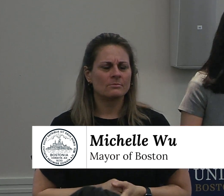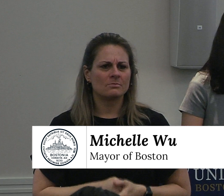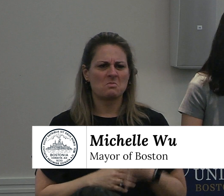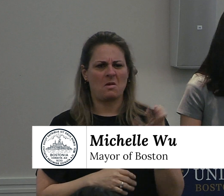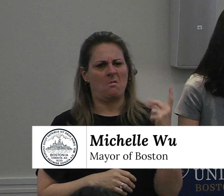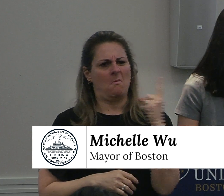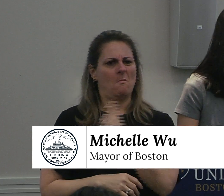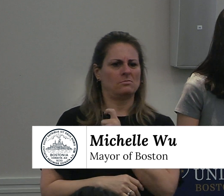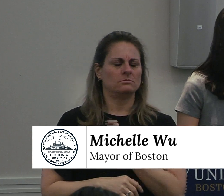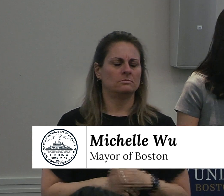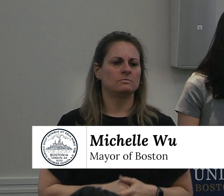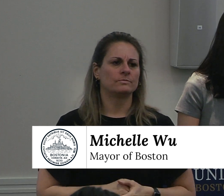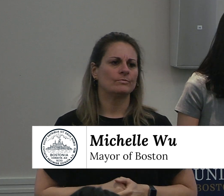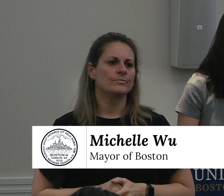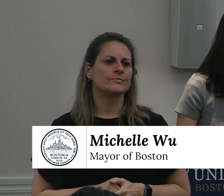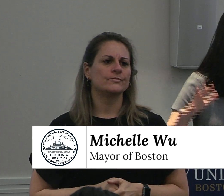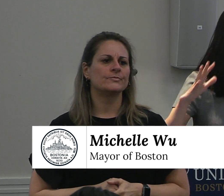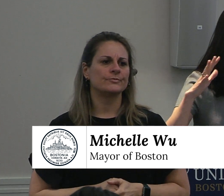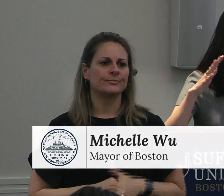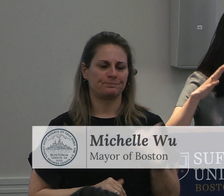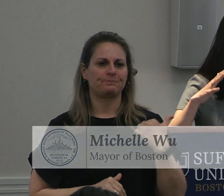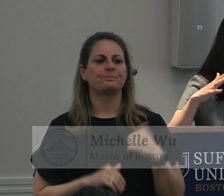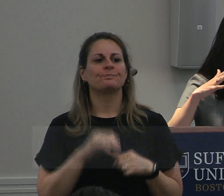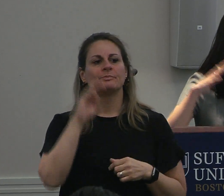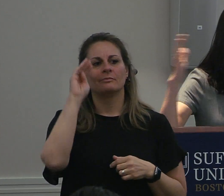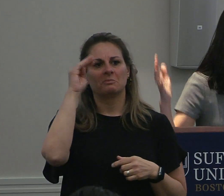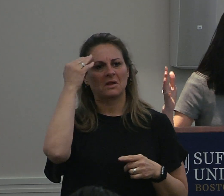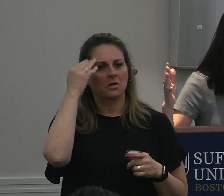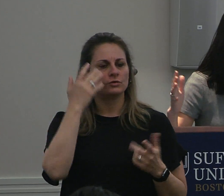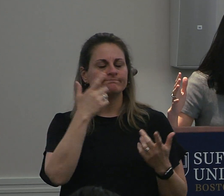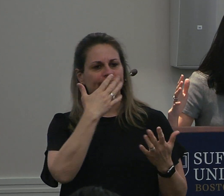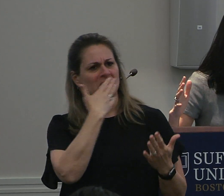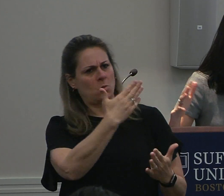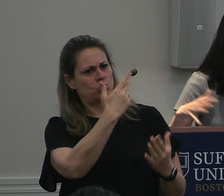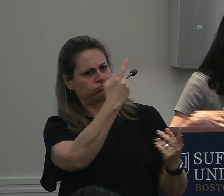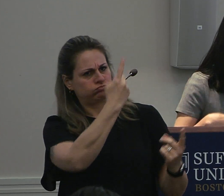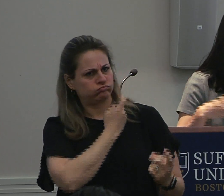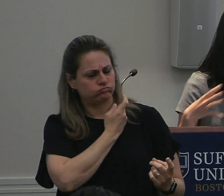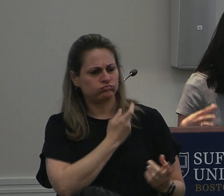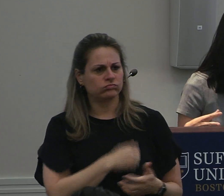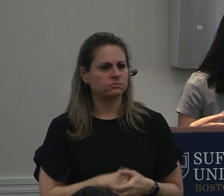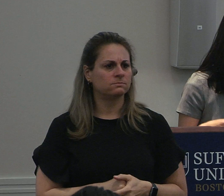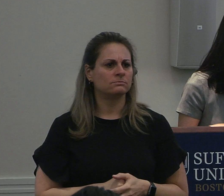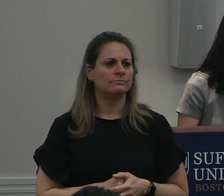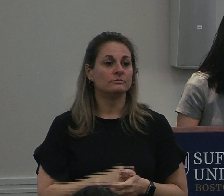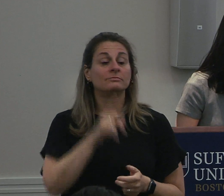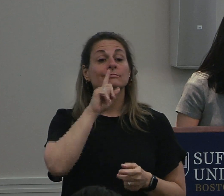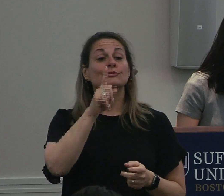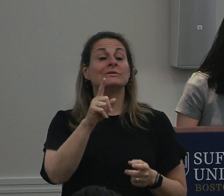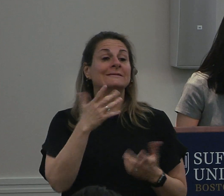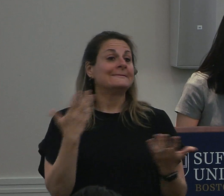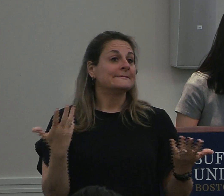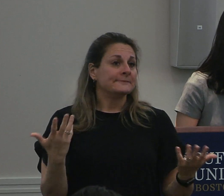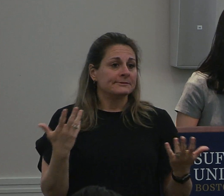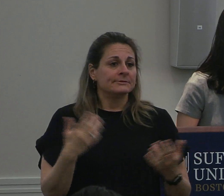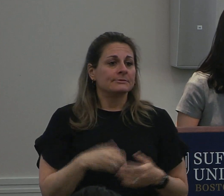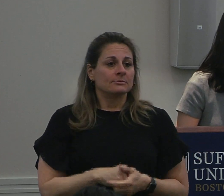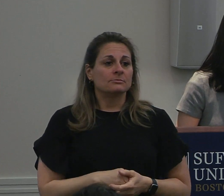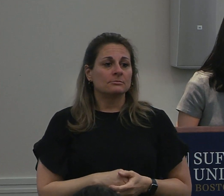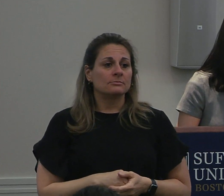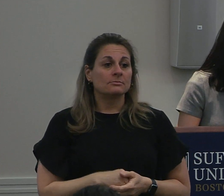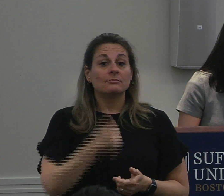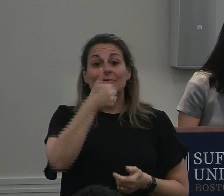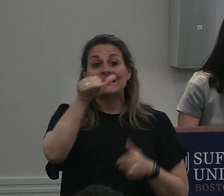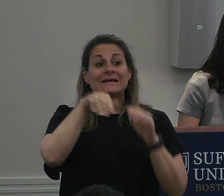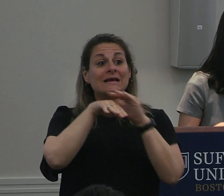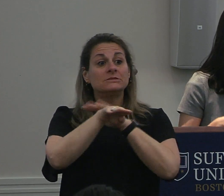great. So I will say, overall, any issues related to accessibility,